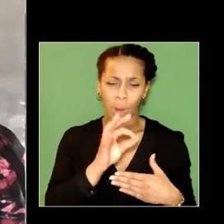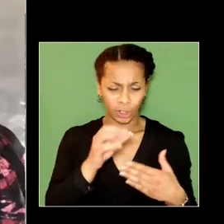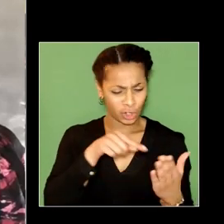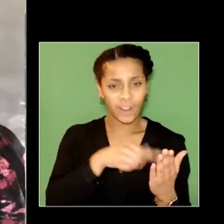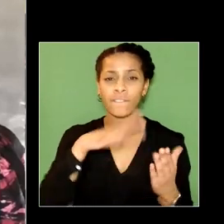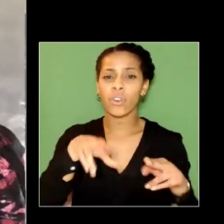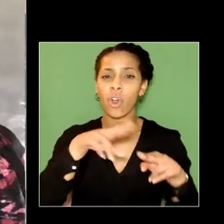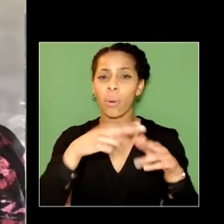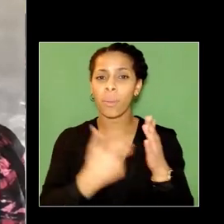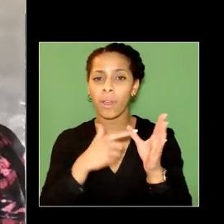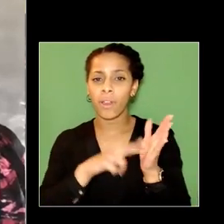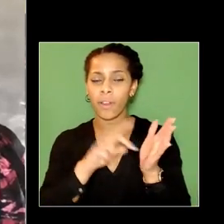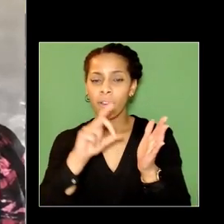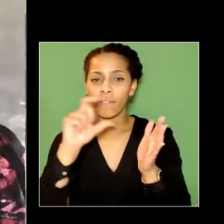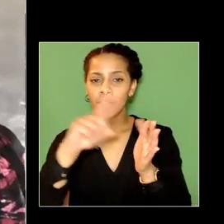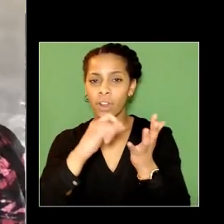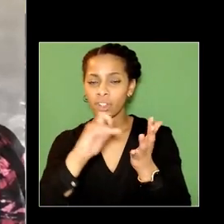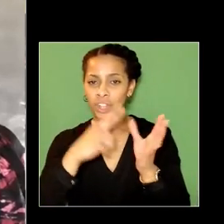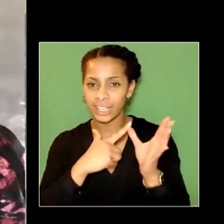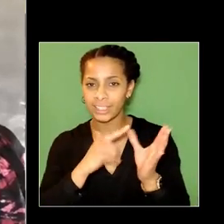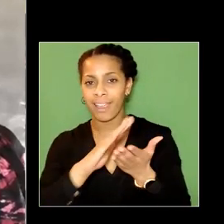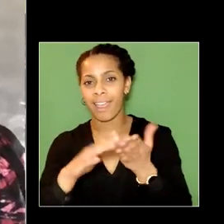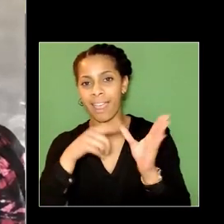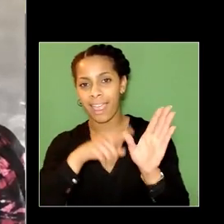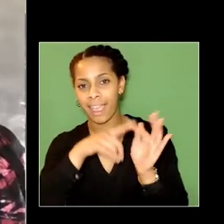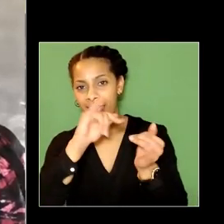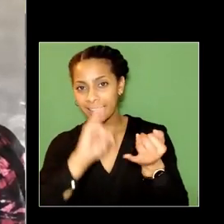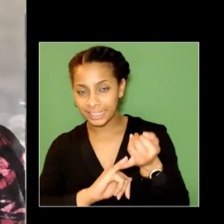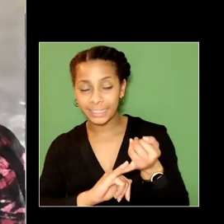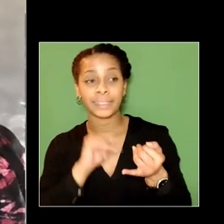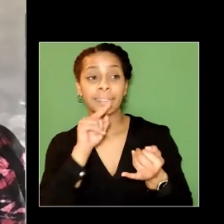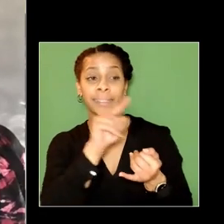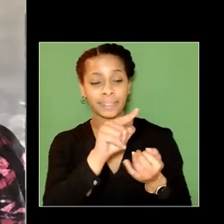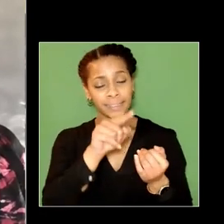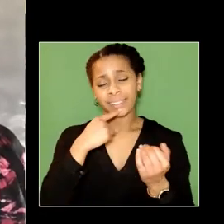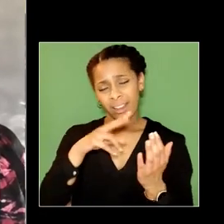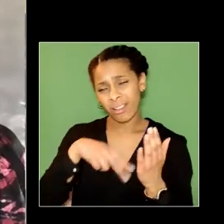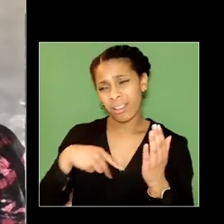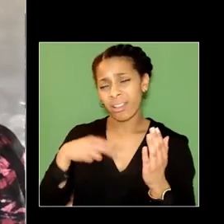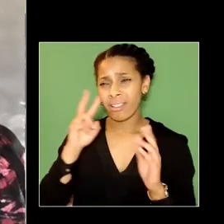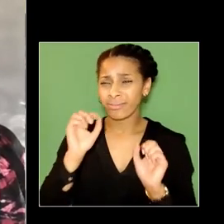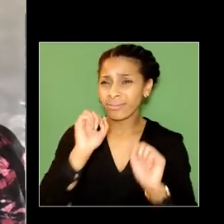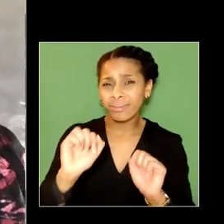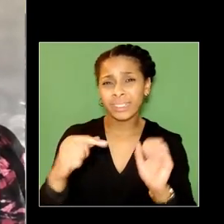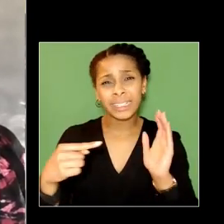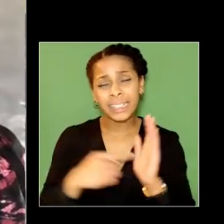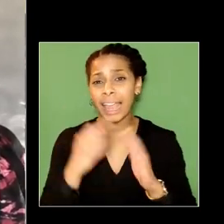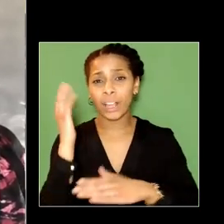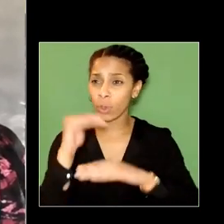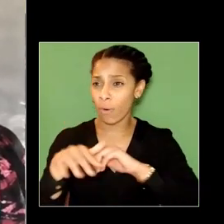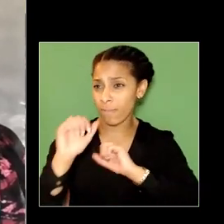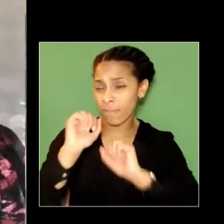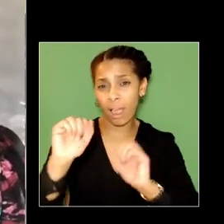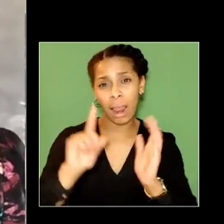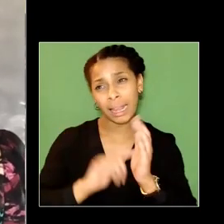she says, I've been watching all the Tate Talks surrounding Lynette's work and have seen how much people are touched and affected by